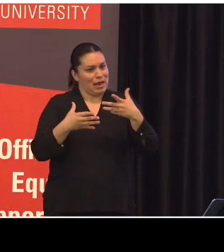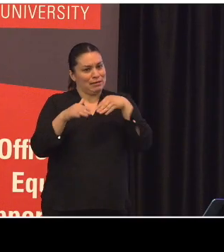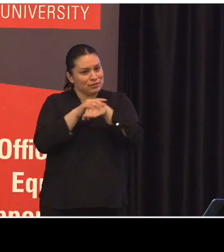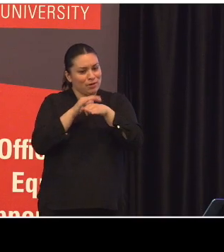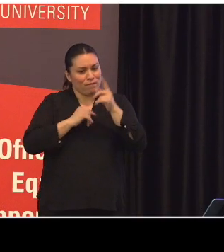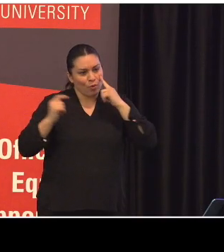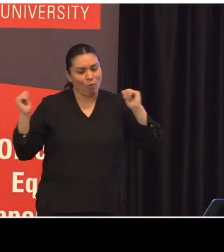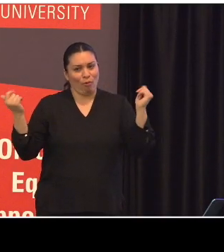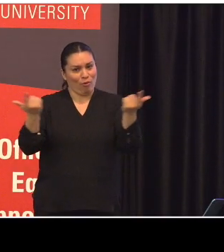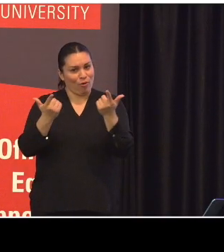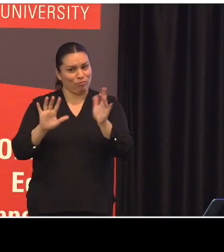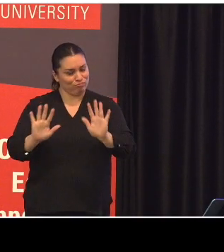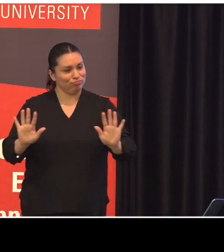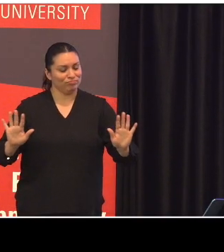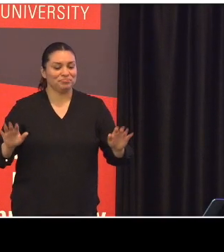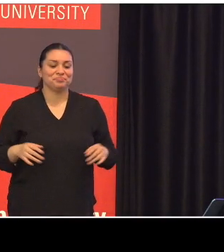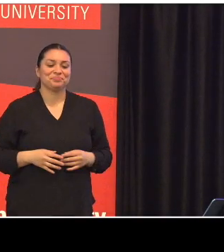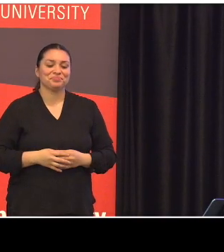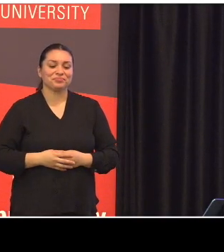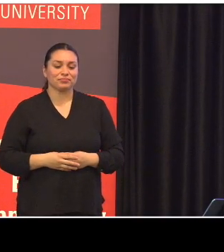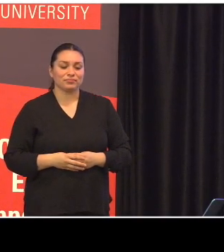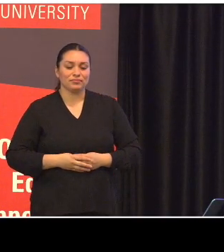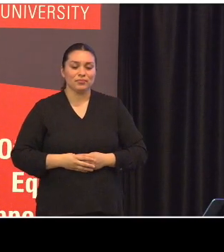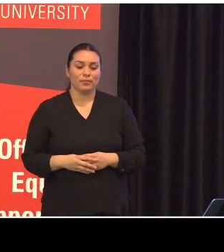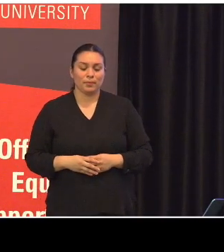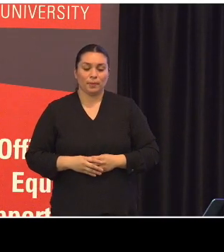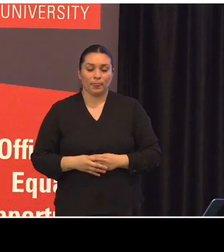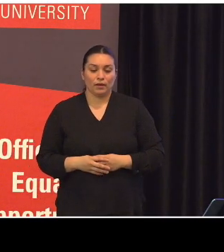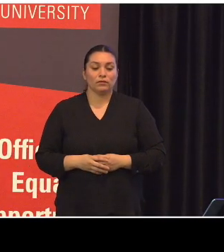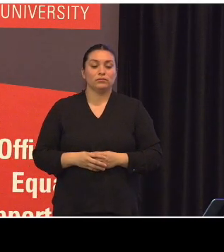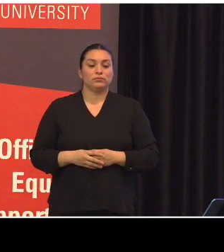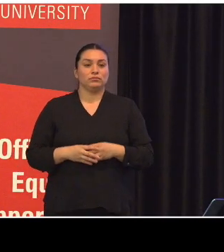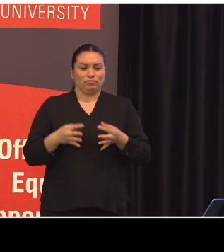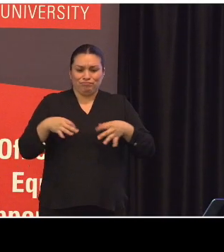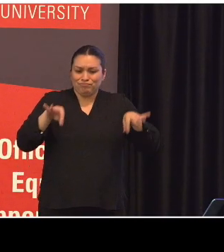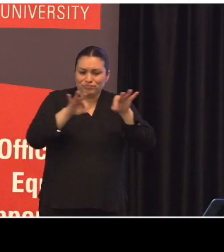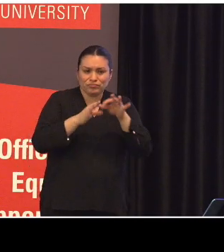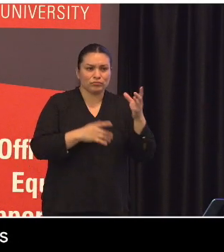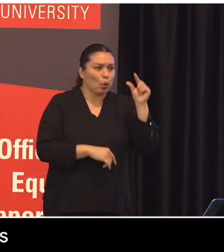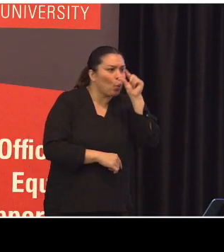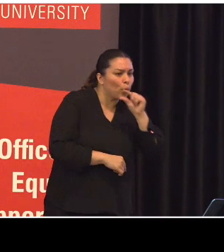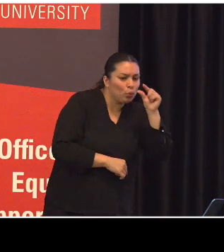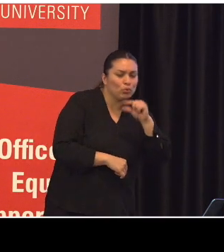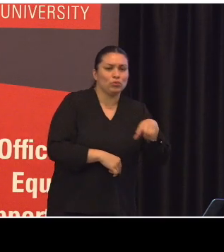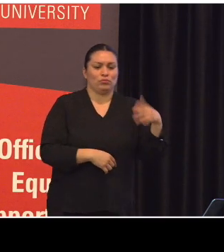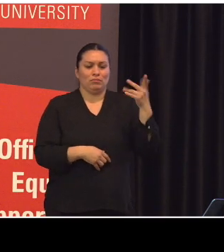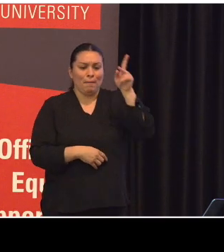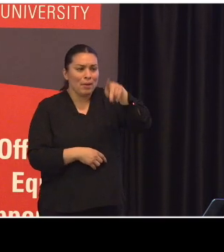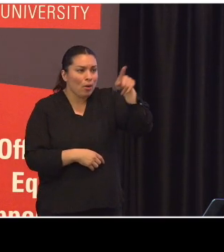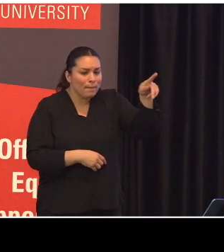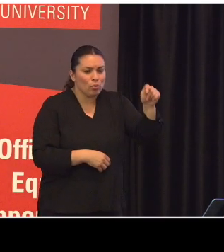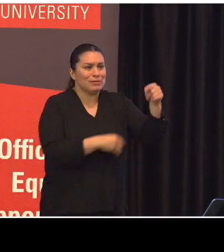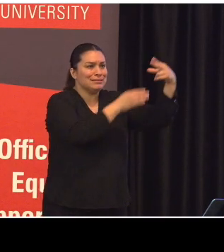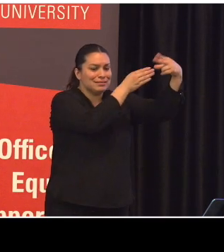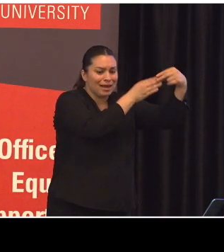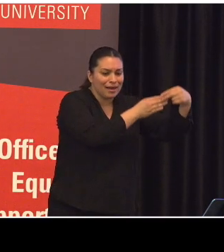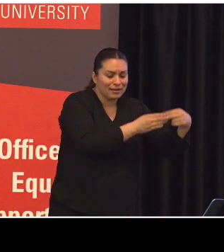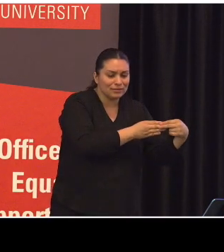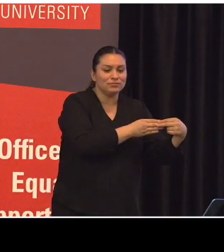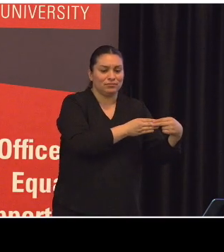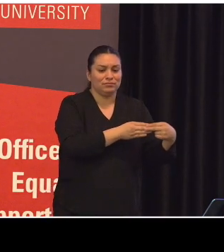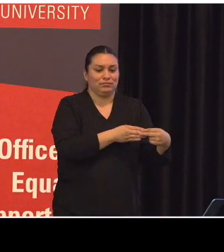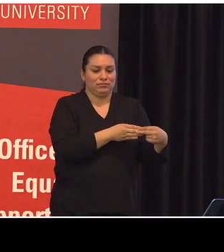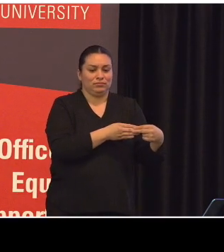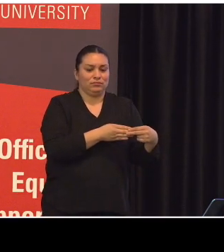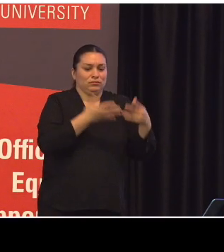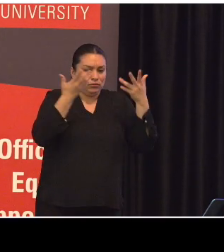formatting features already built in to Google, to PowerPoint, to Sheets, to slides. They're already there.